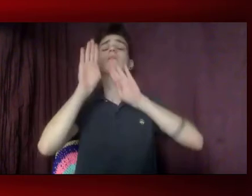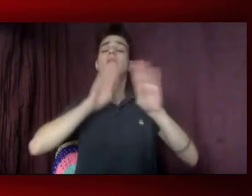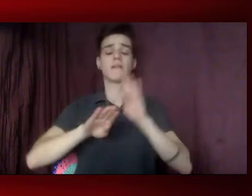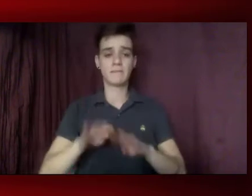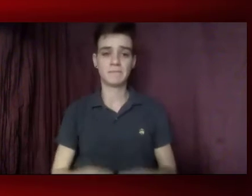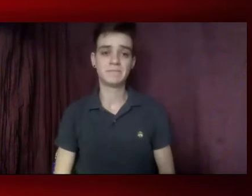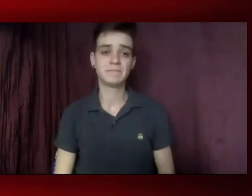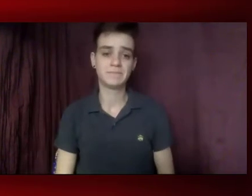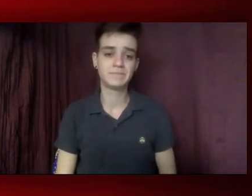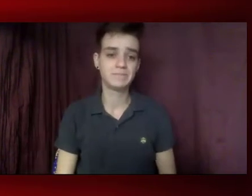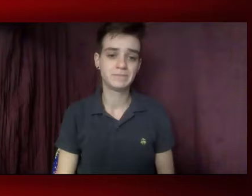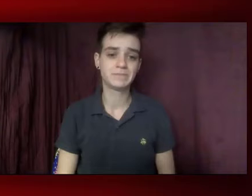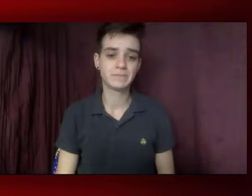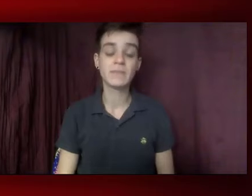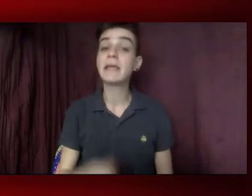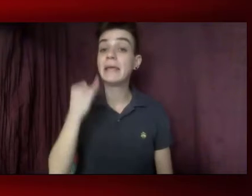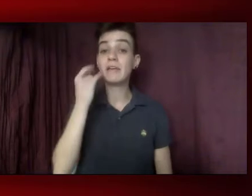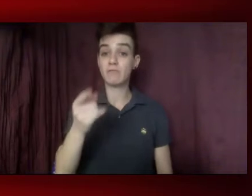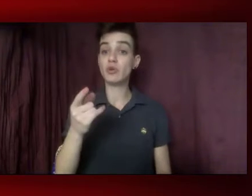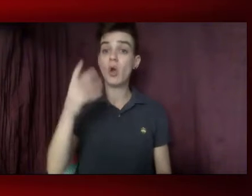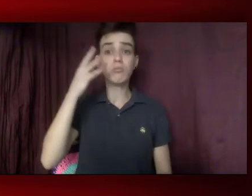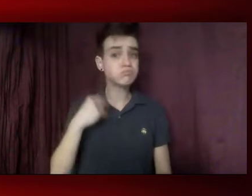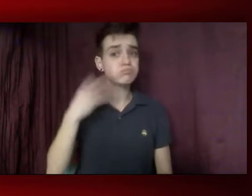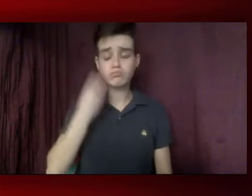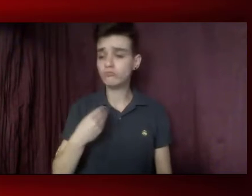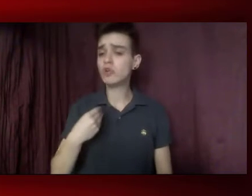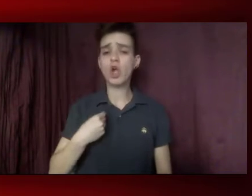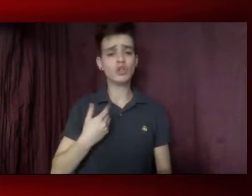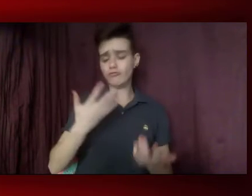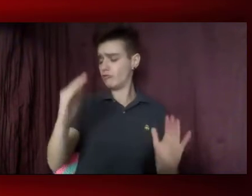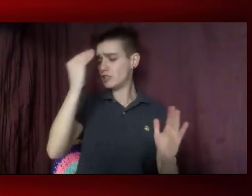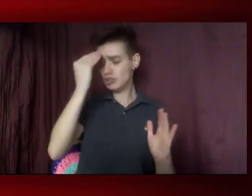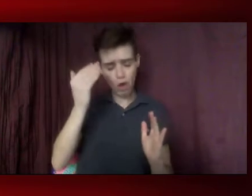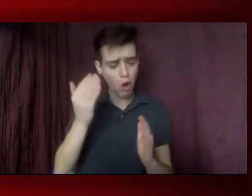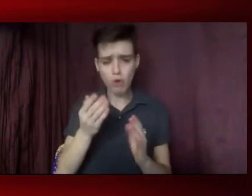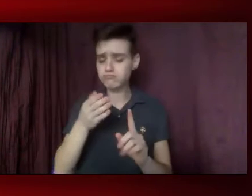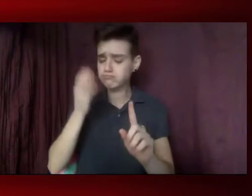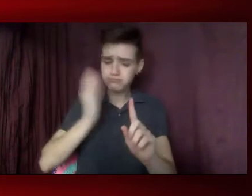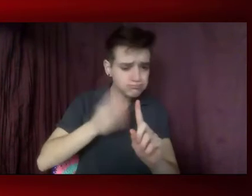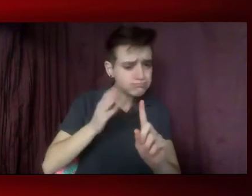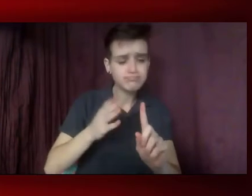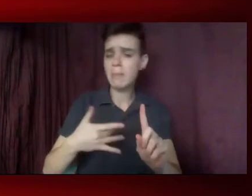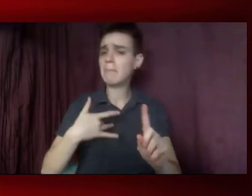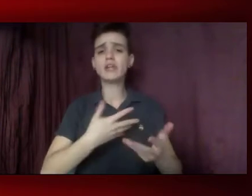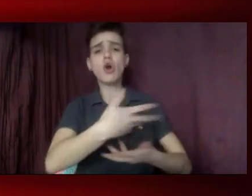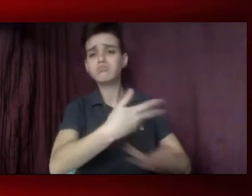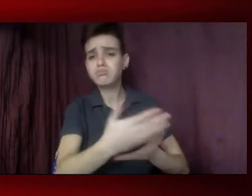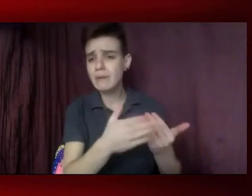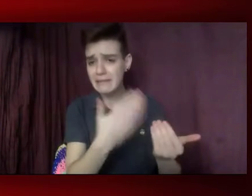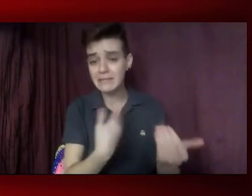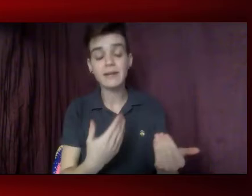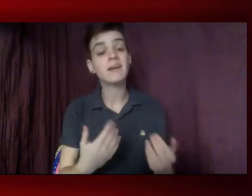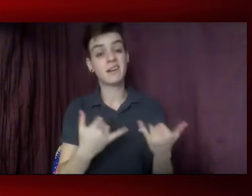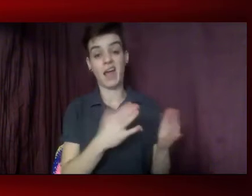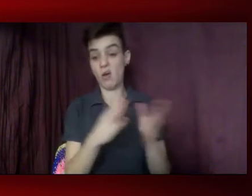great office that you could always just cut to the chase and talk about the latest with, it's very easy to feel a little disappointment when you've